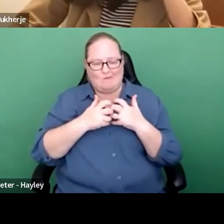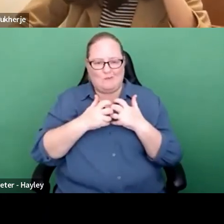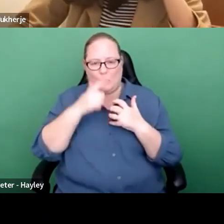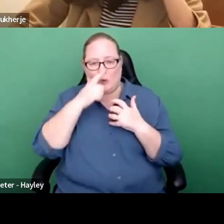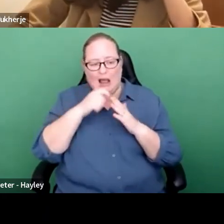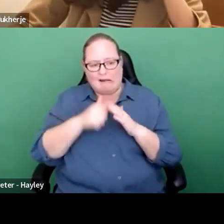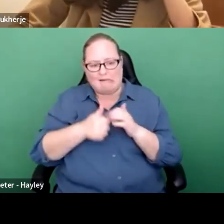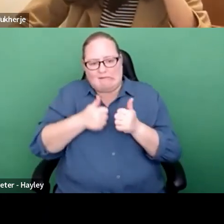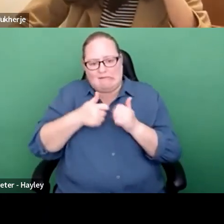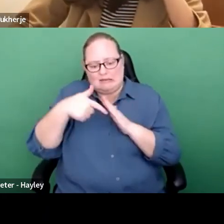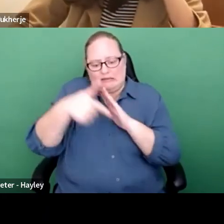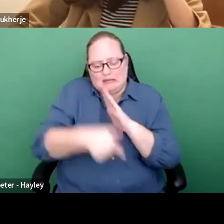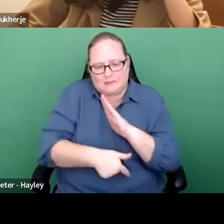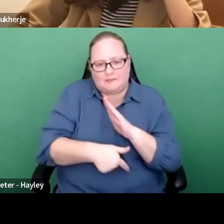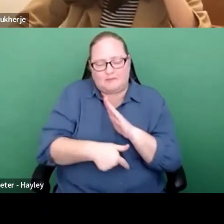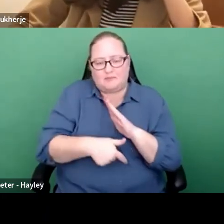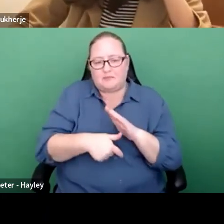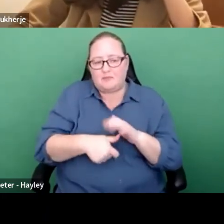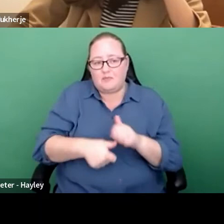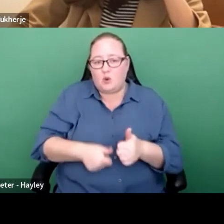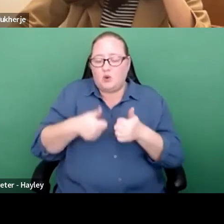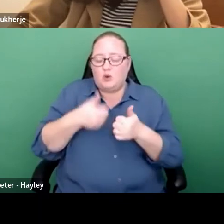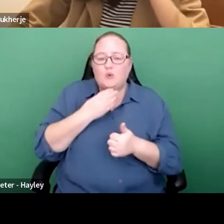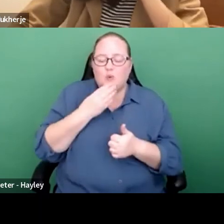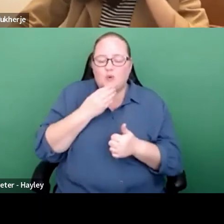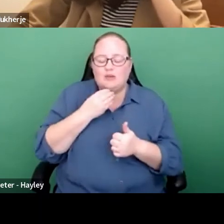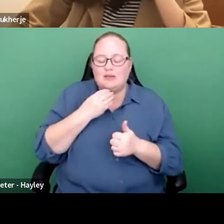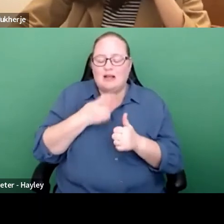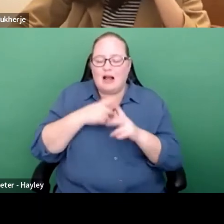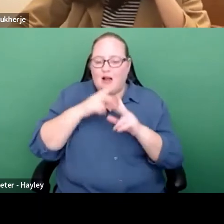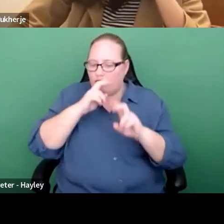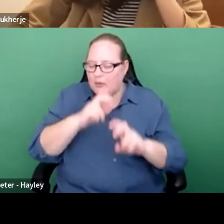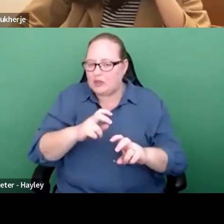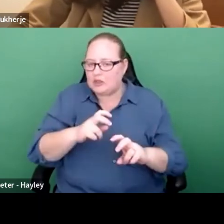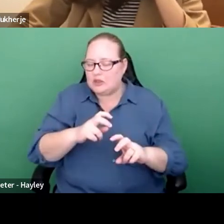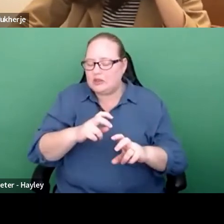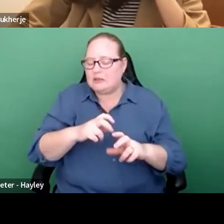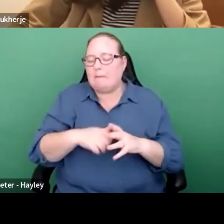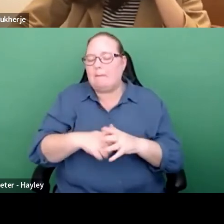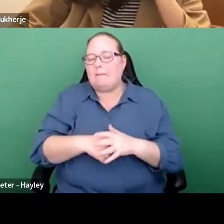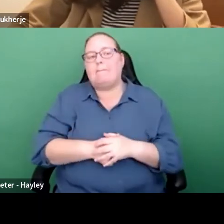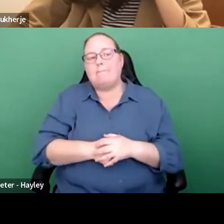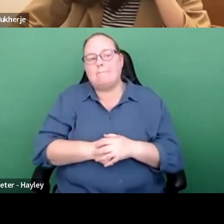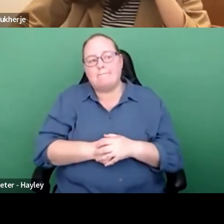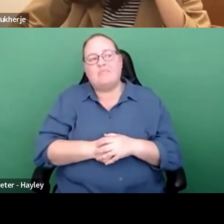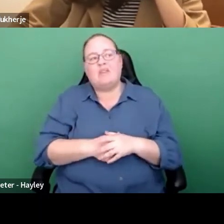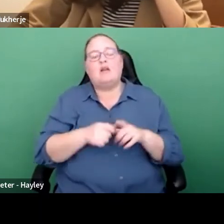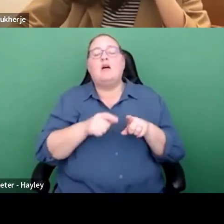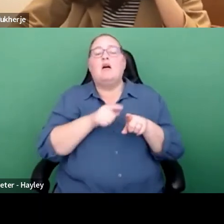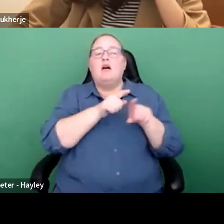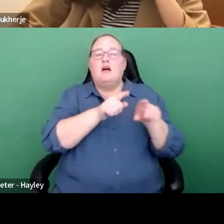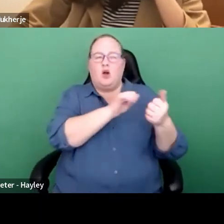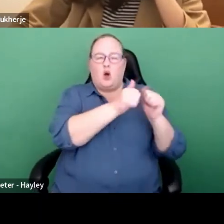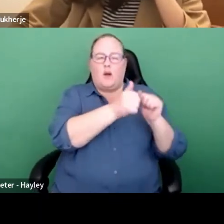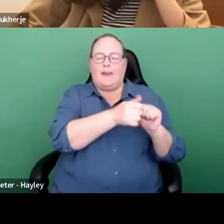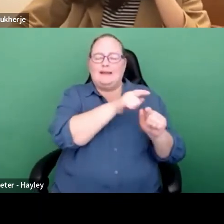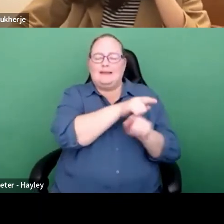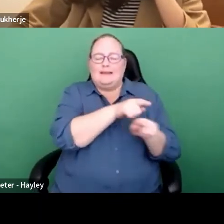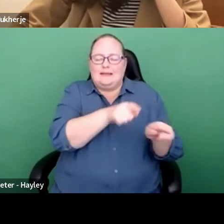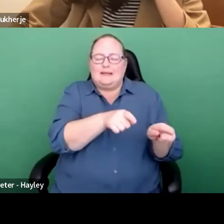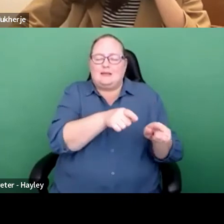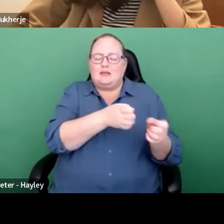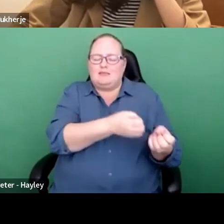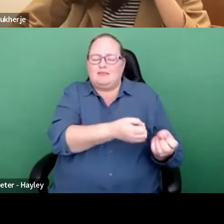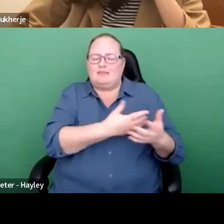But certainly based on the anecdotes that I hear from my very intelligent and very anthropologically attuned colleagues,